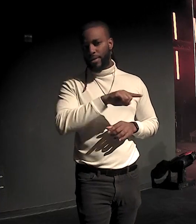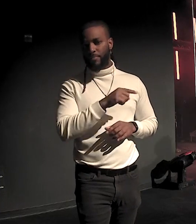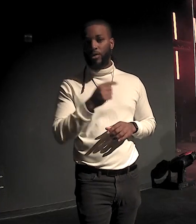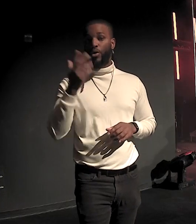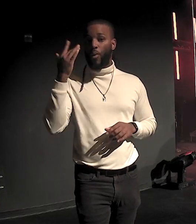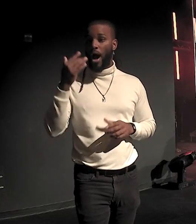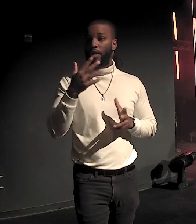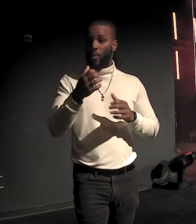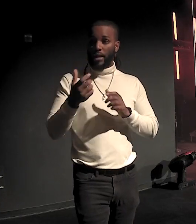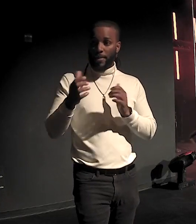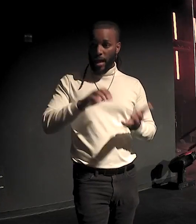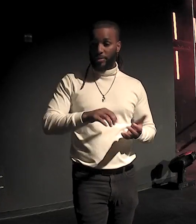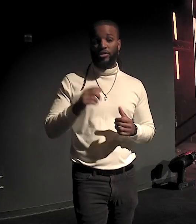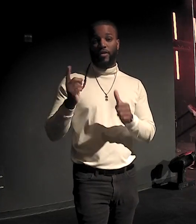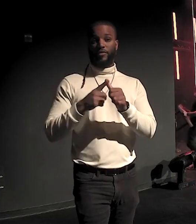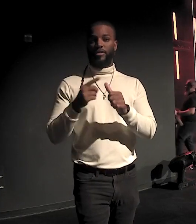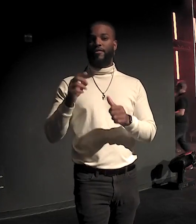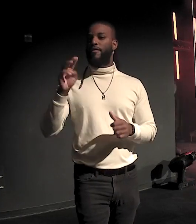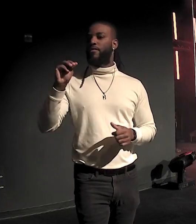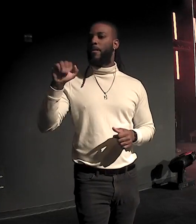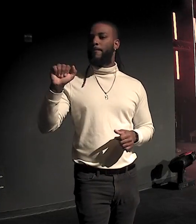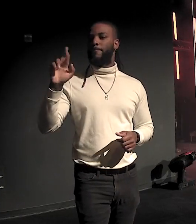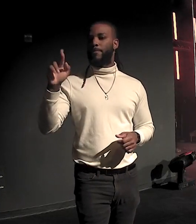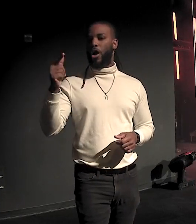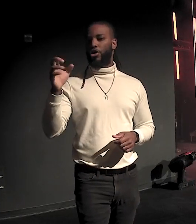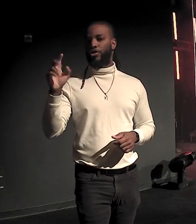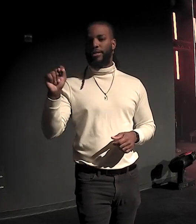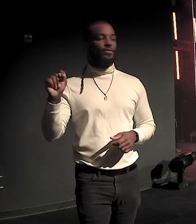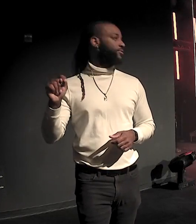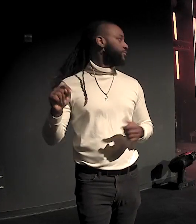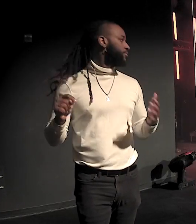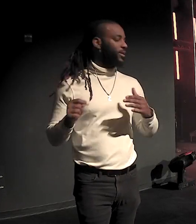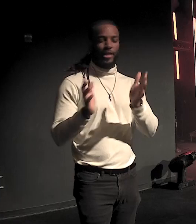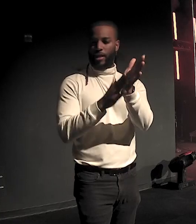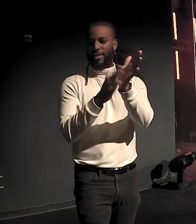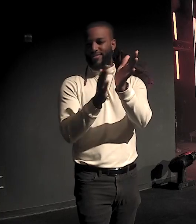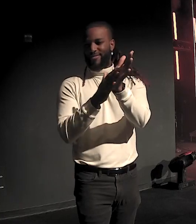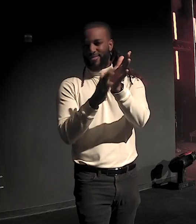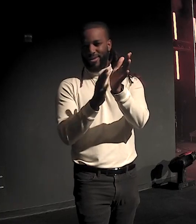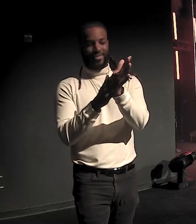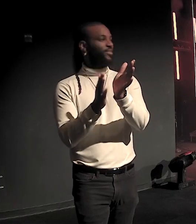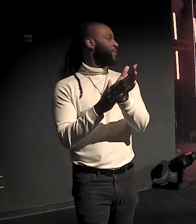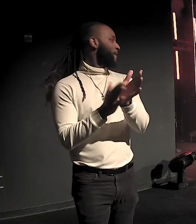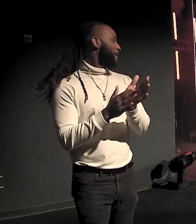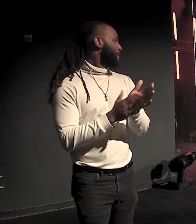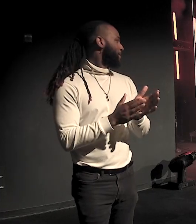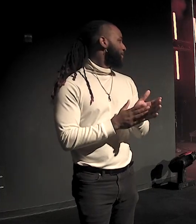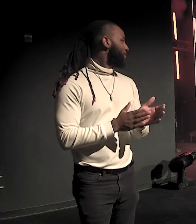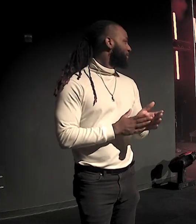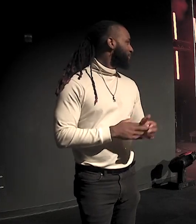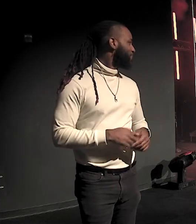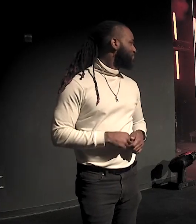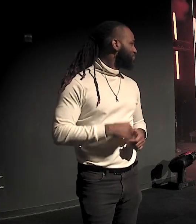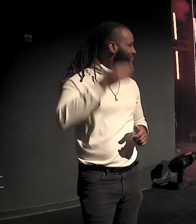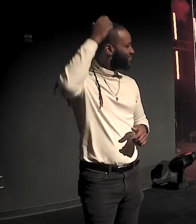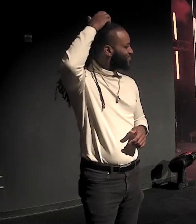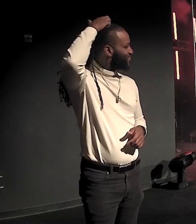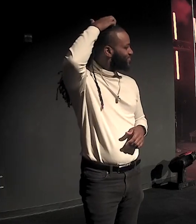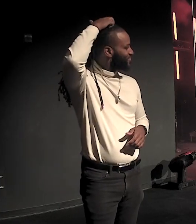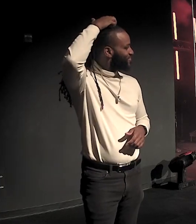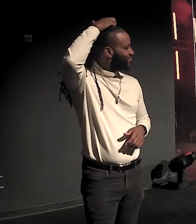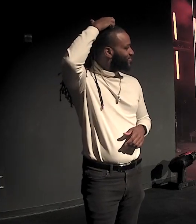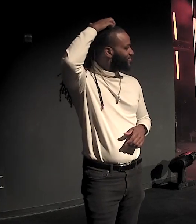why they want to get baptized. So first up, we have Margaret. Come on up, Margaret. Y'all give it up for Margaret. Make her feel welcome.